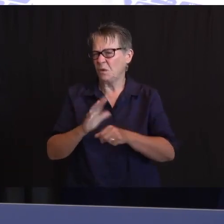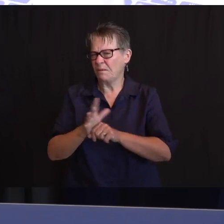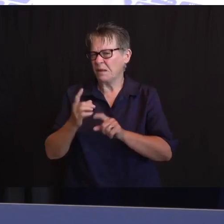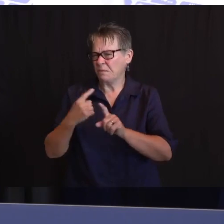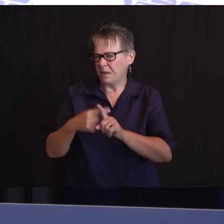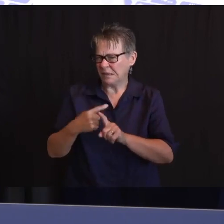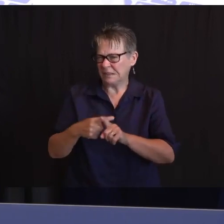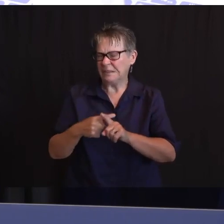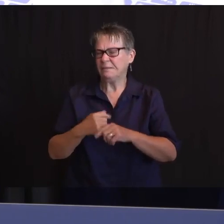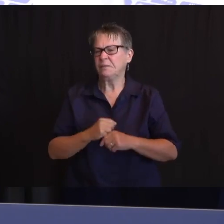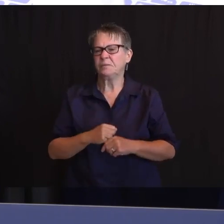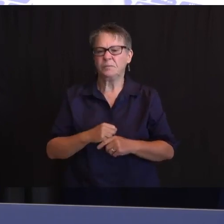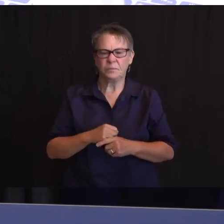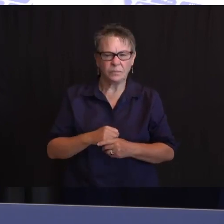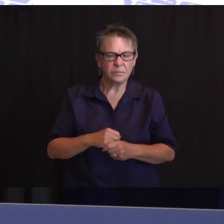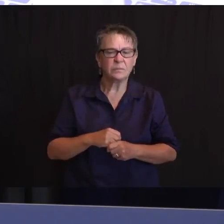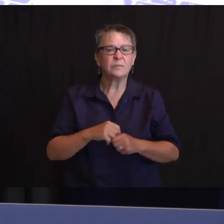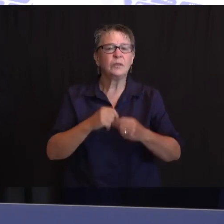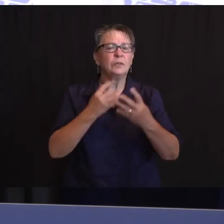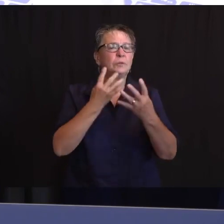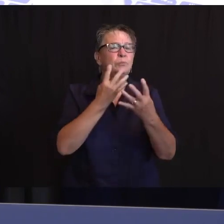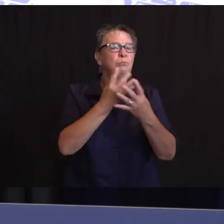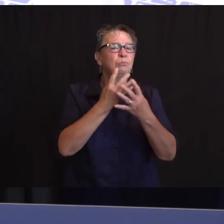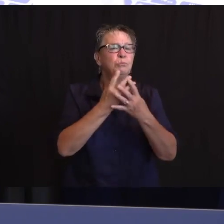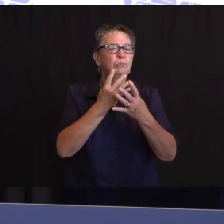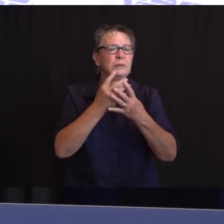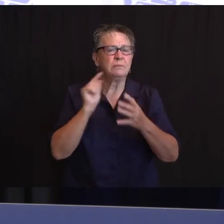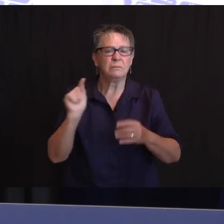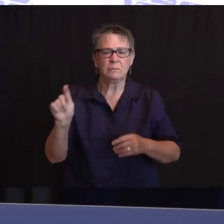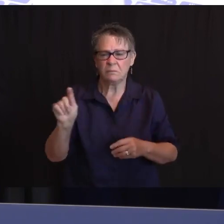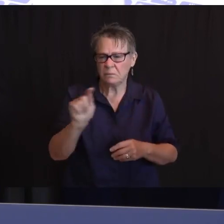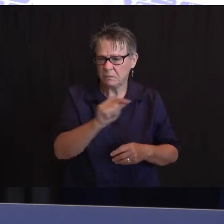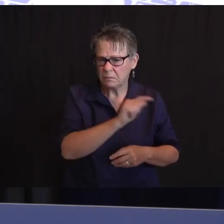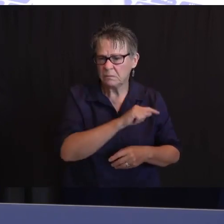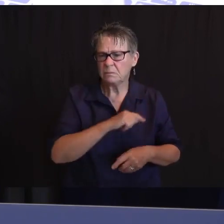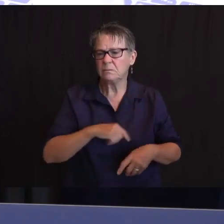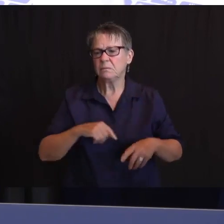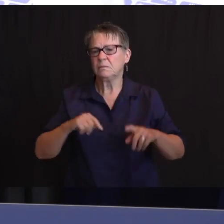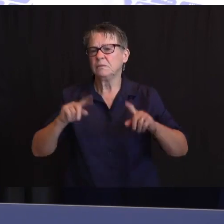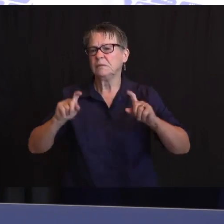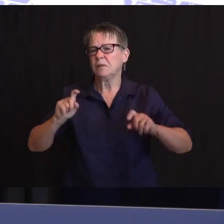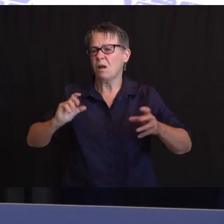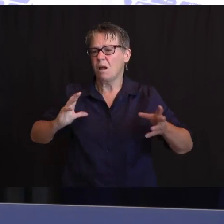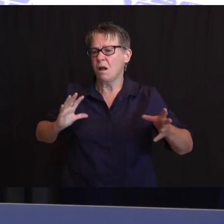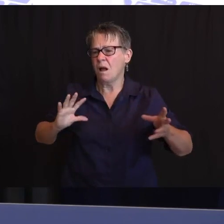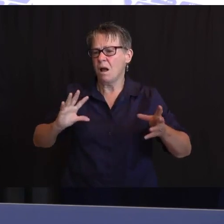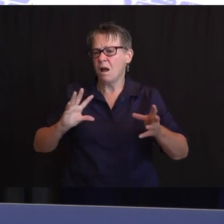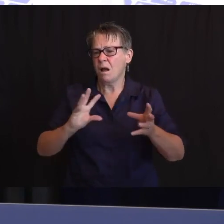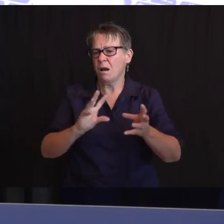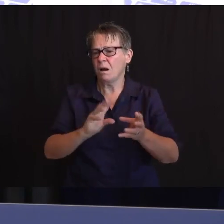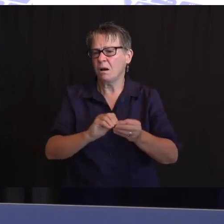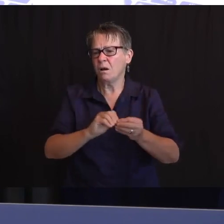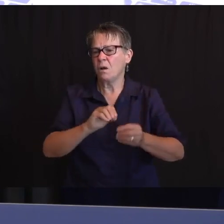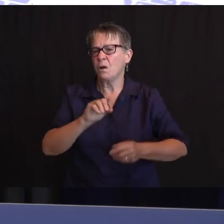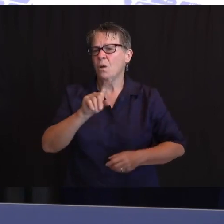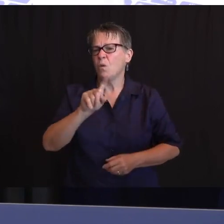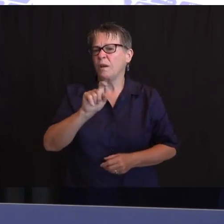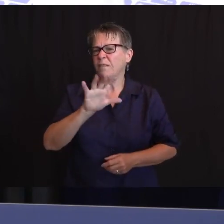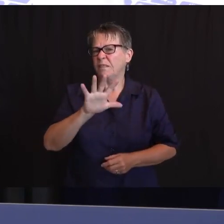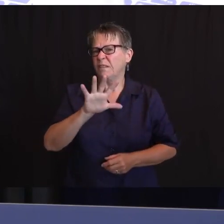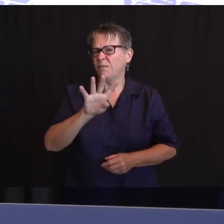including their vendors, and to date have run 154,000 tests. This past week, they completed